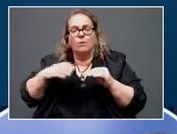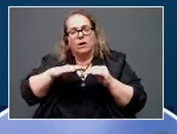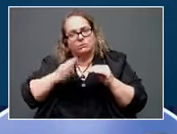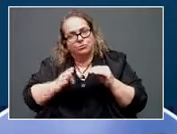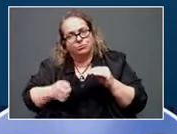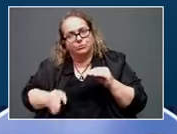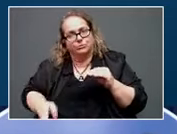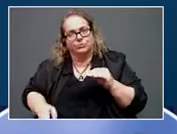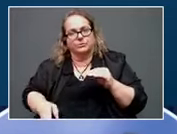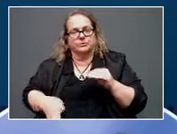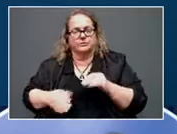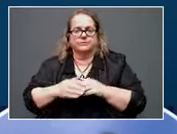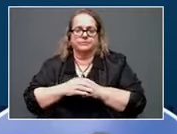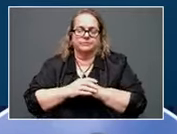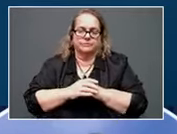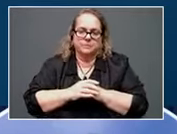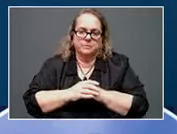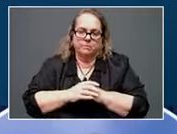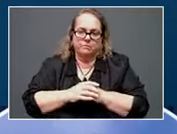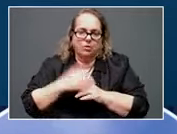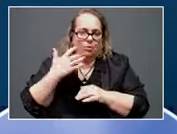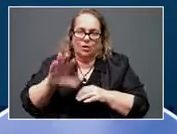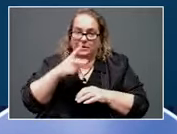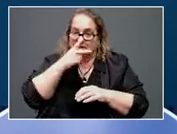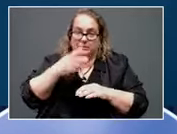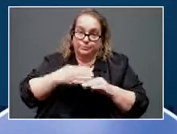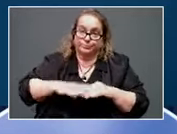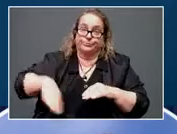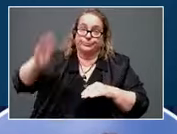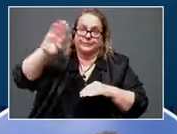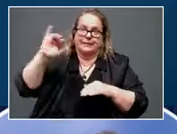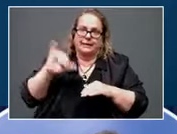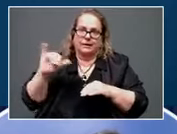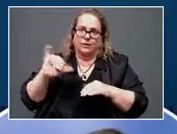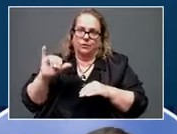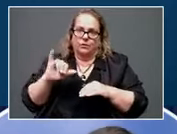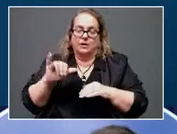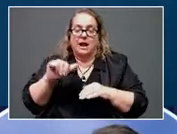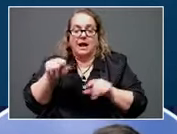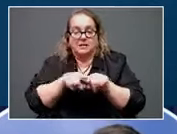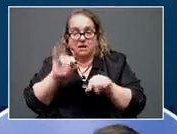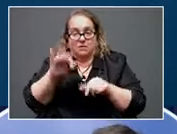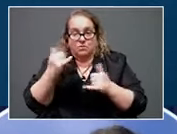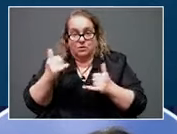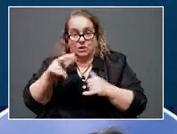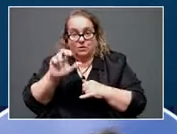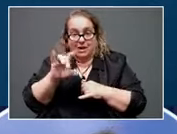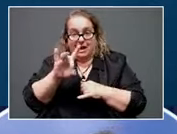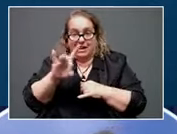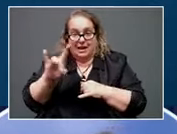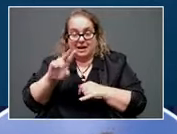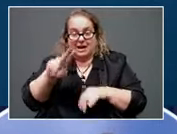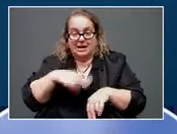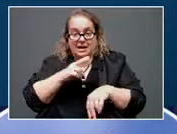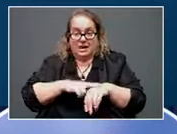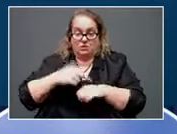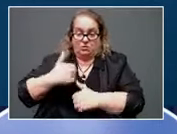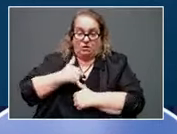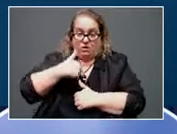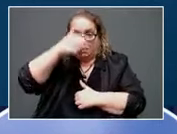did between the last two surges. As of today, 388 National Guard men and women in